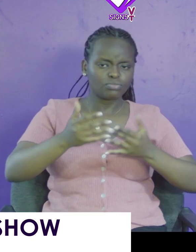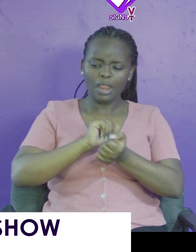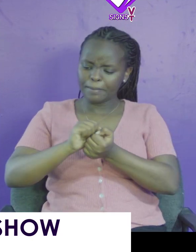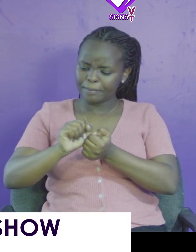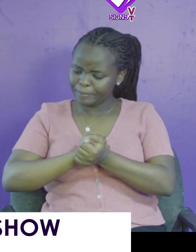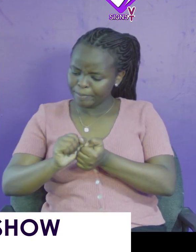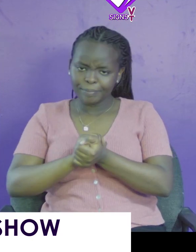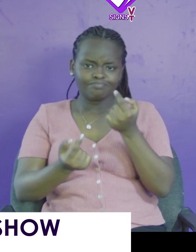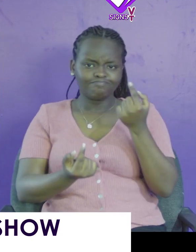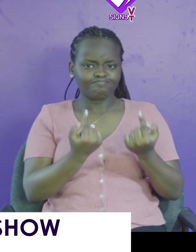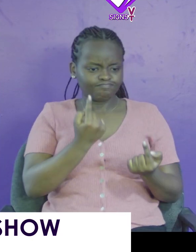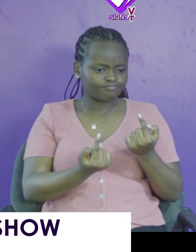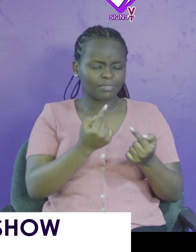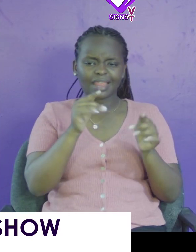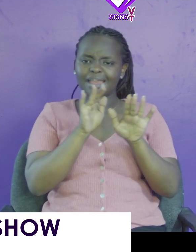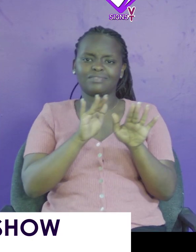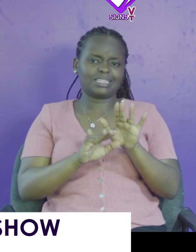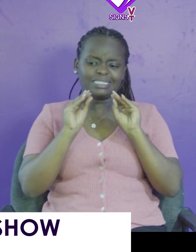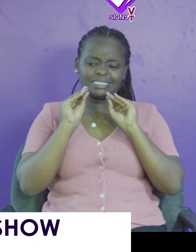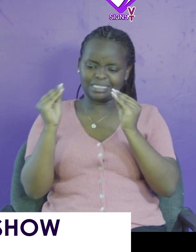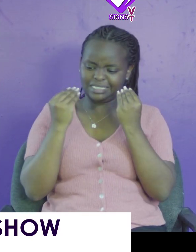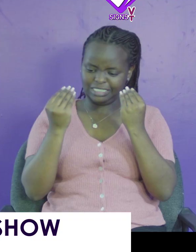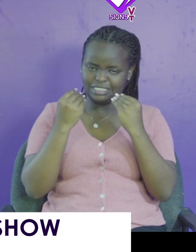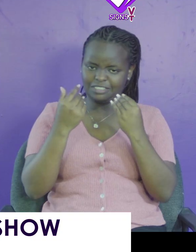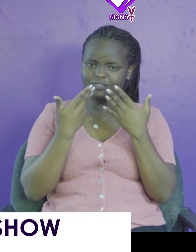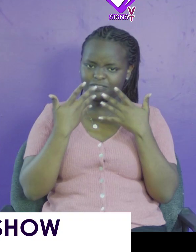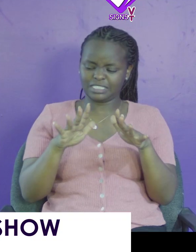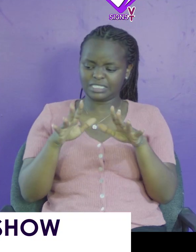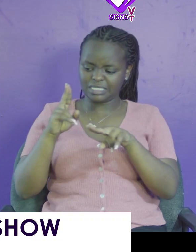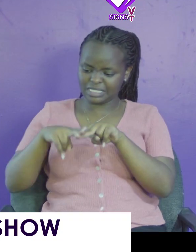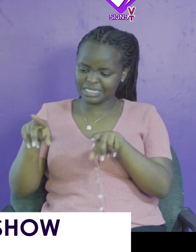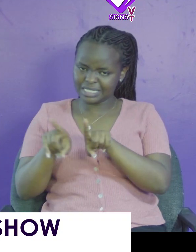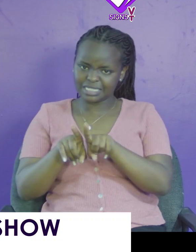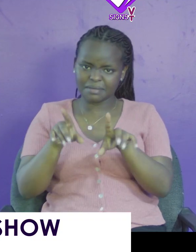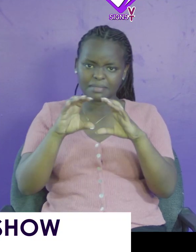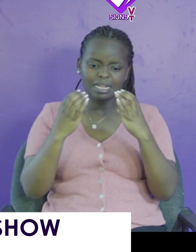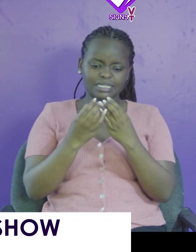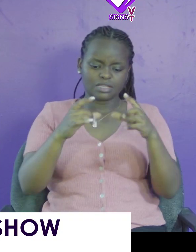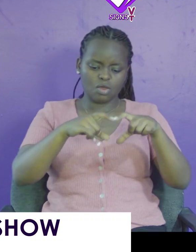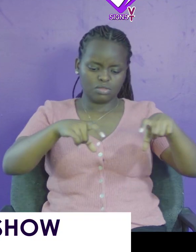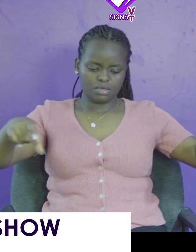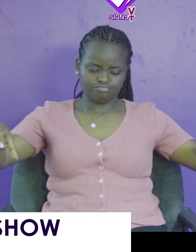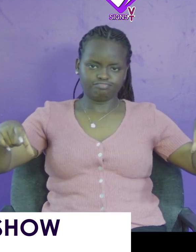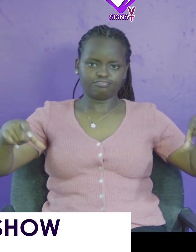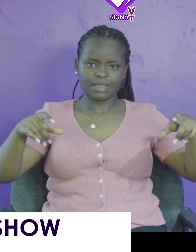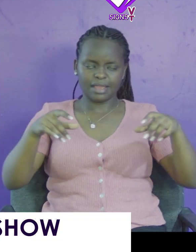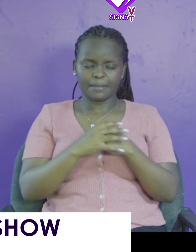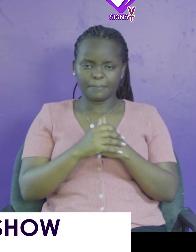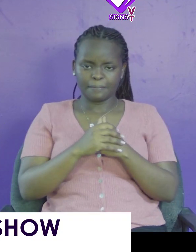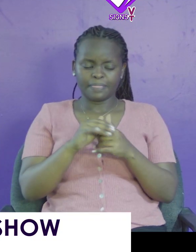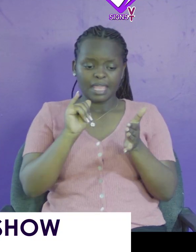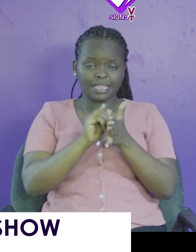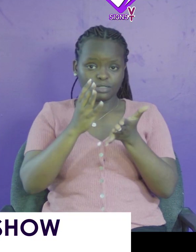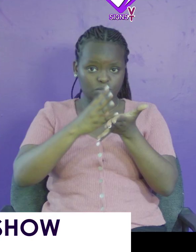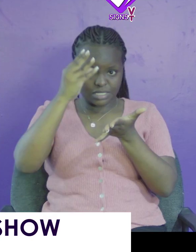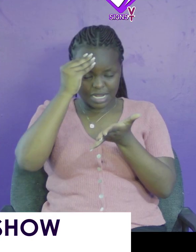ladies, with girls, how to sit, because we used to sit with them in the same class on the one desk. Yeah. So that was a learning that